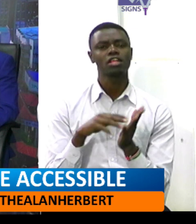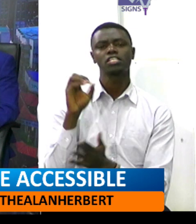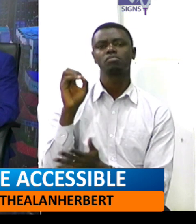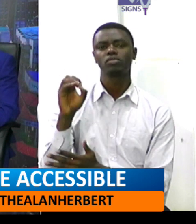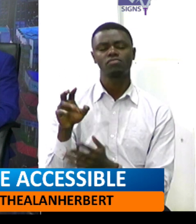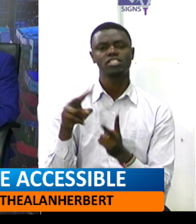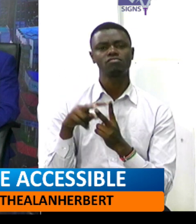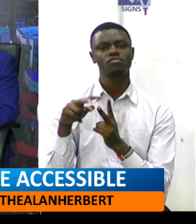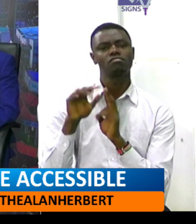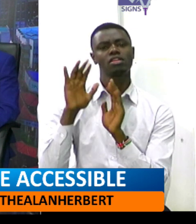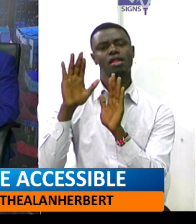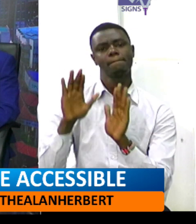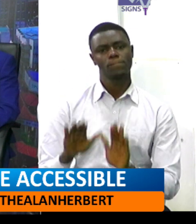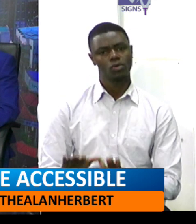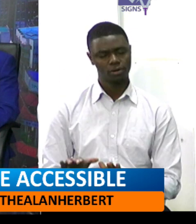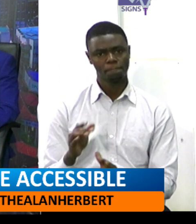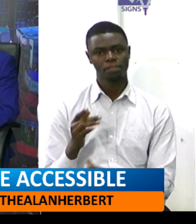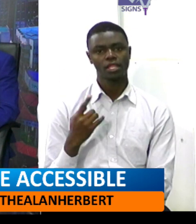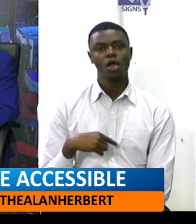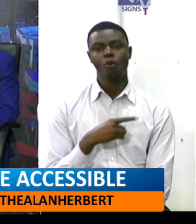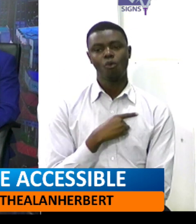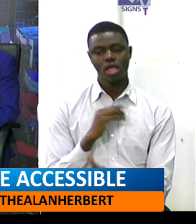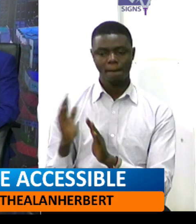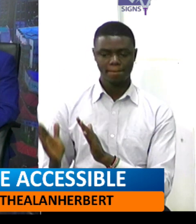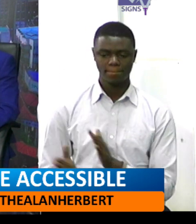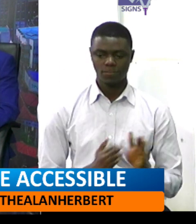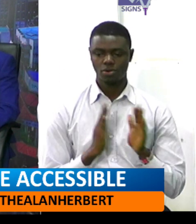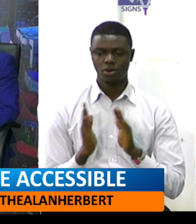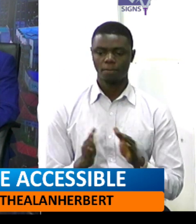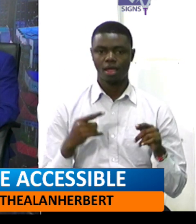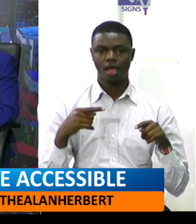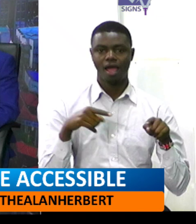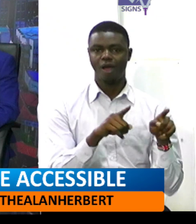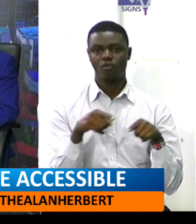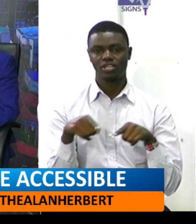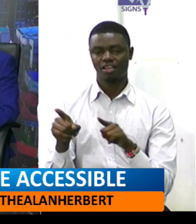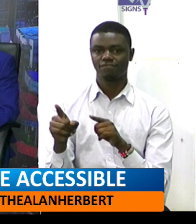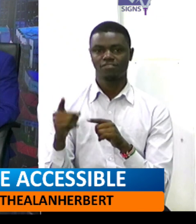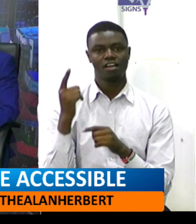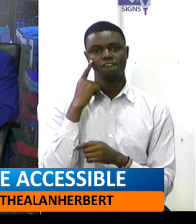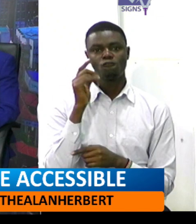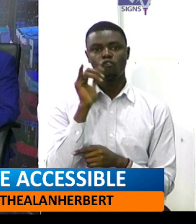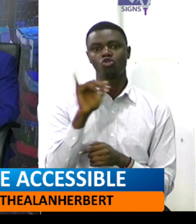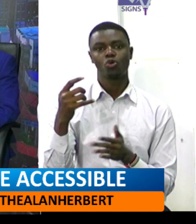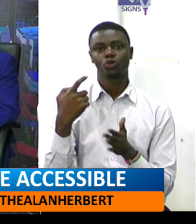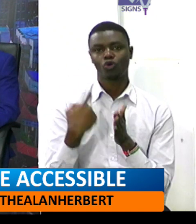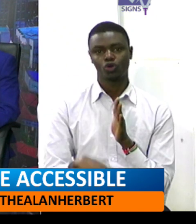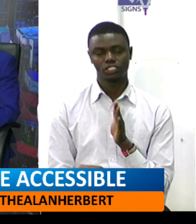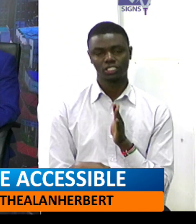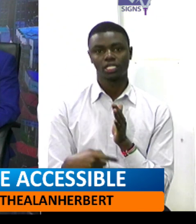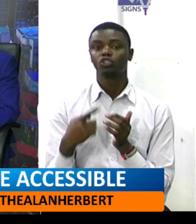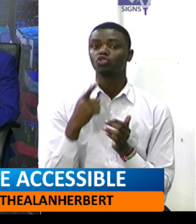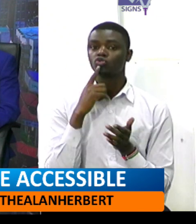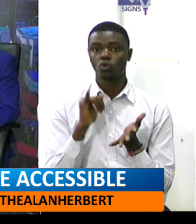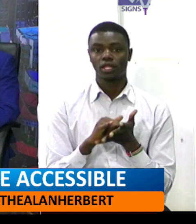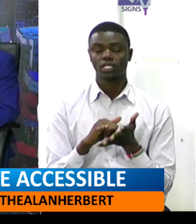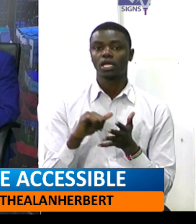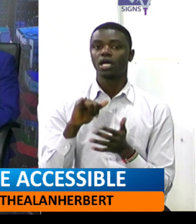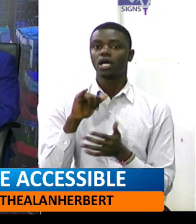it's important that we prepare ourselves for such costs, so that we are